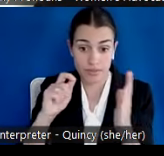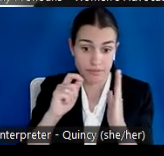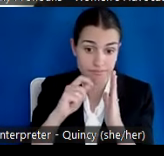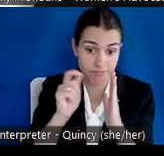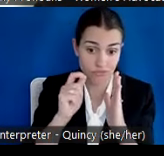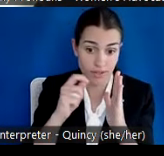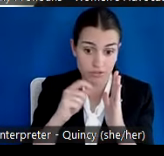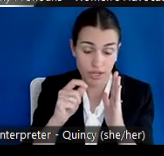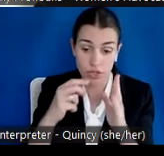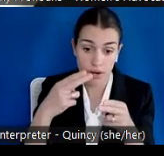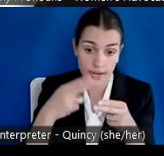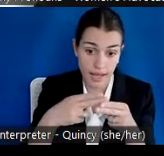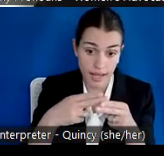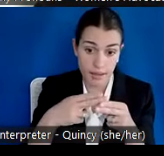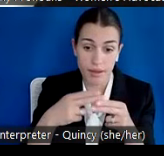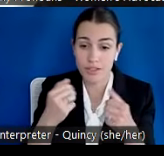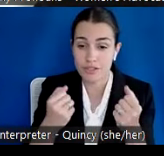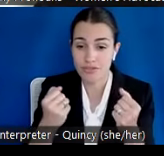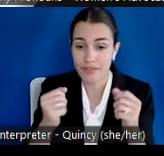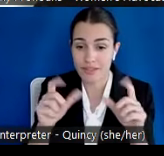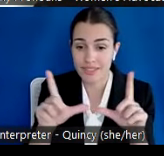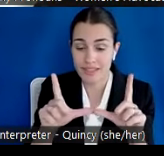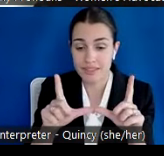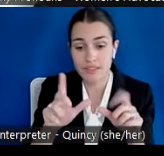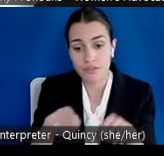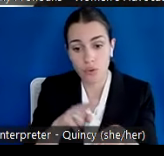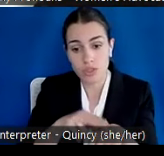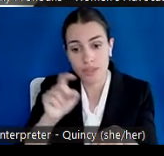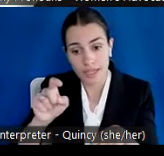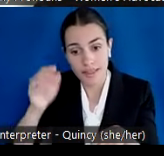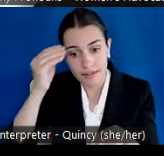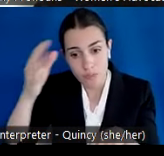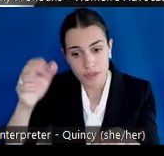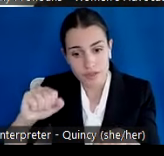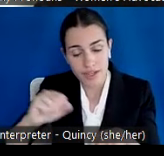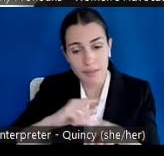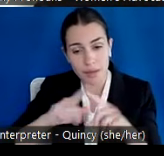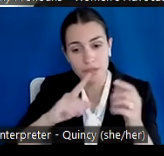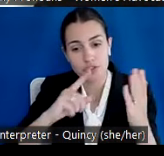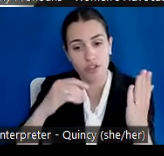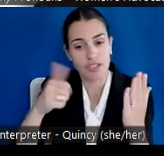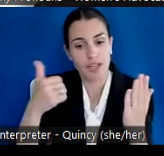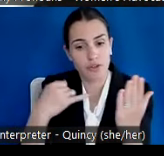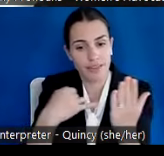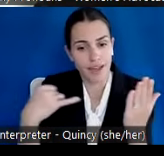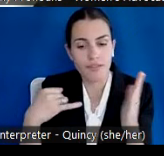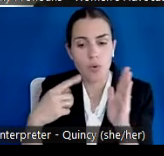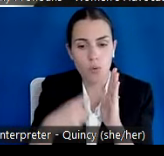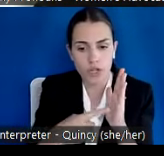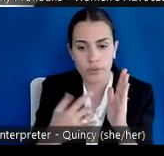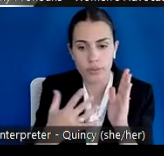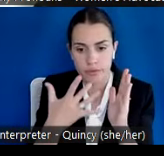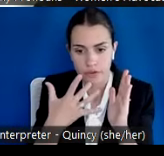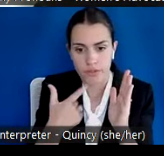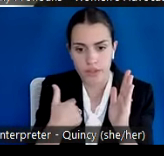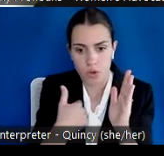maybe what's your name on your driver's license, because sometimes we do need that information, but also making sure that there's another line of like, what do you want us at,